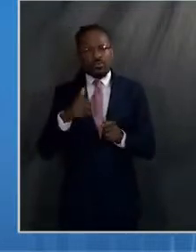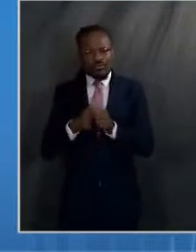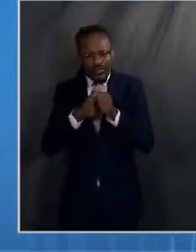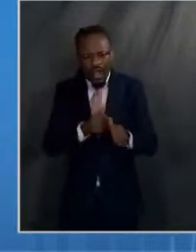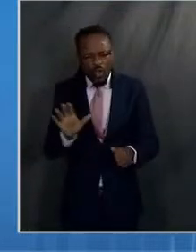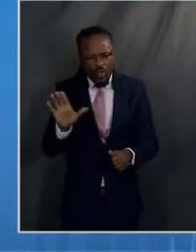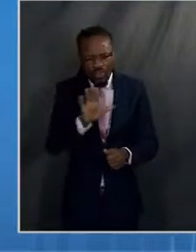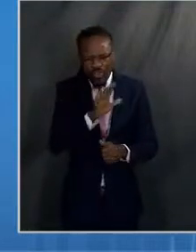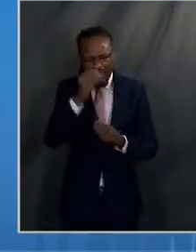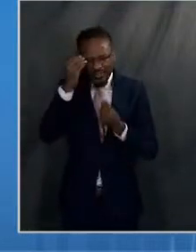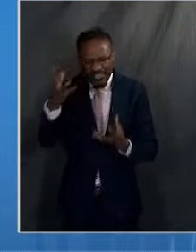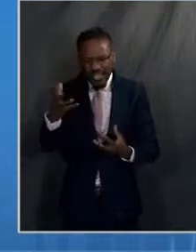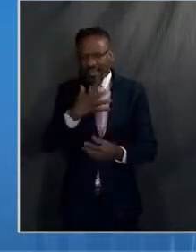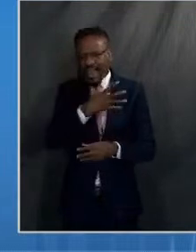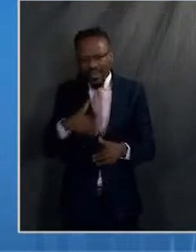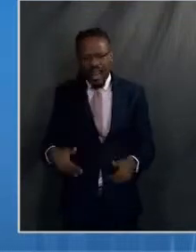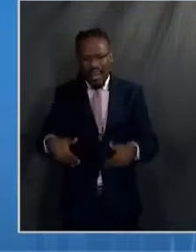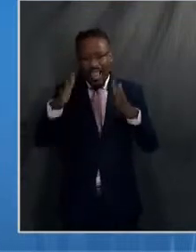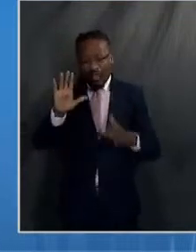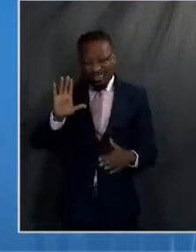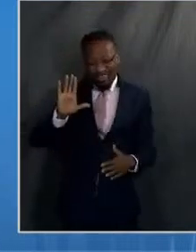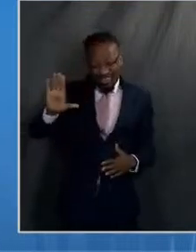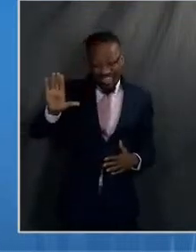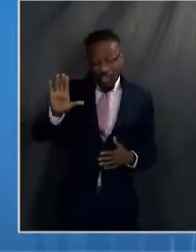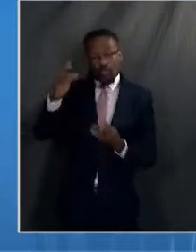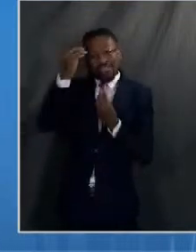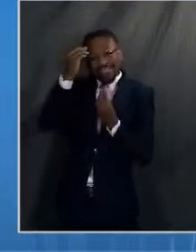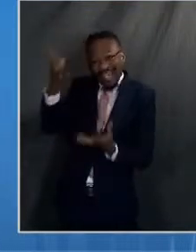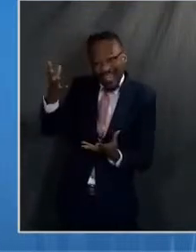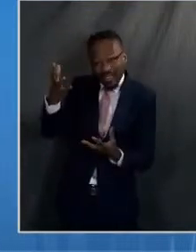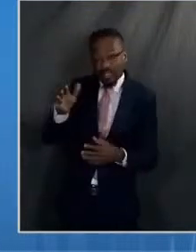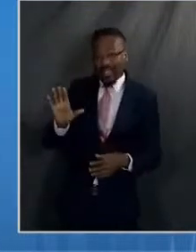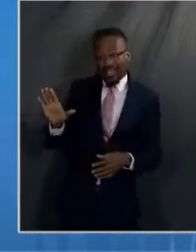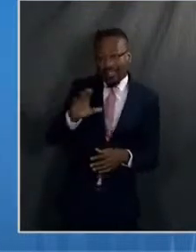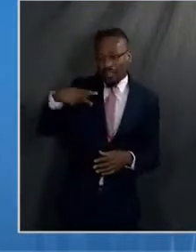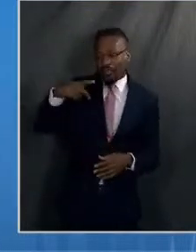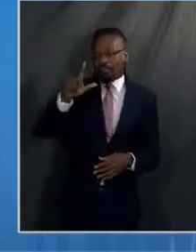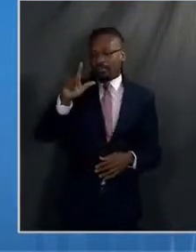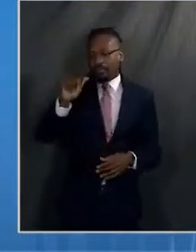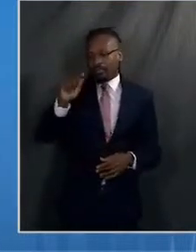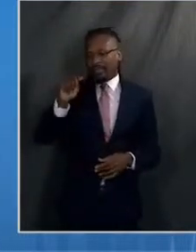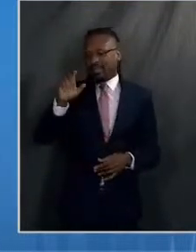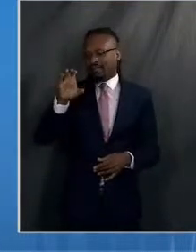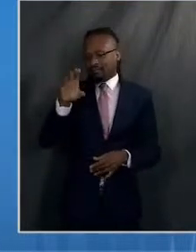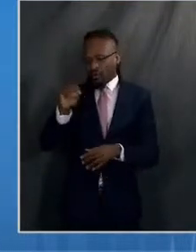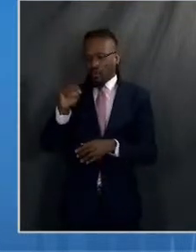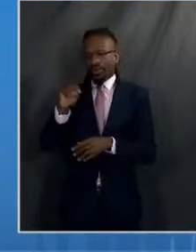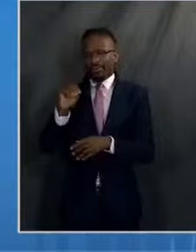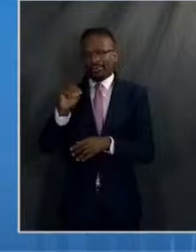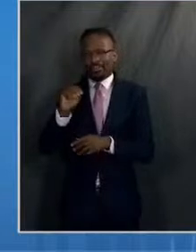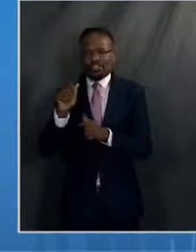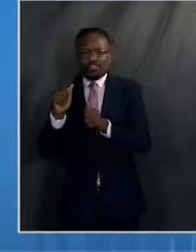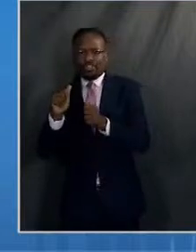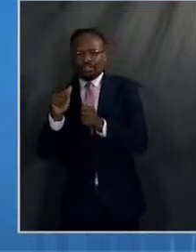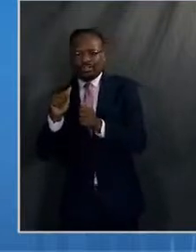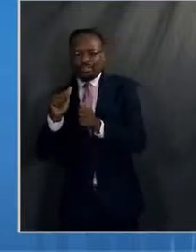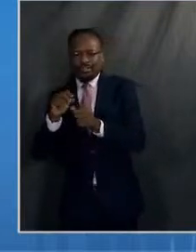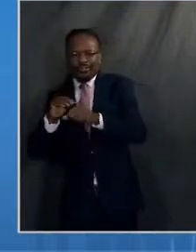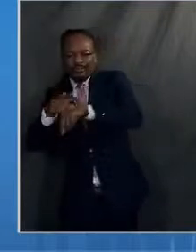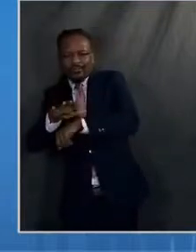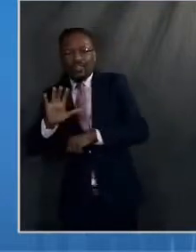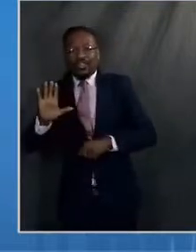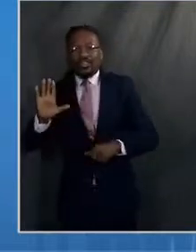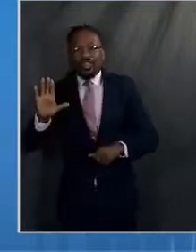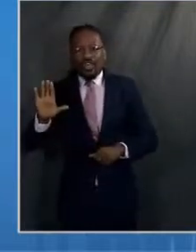and letting their own data for their own platform dictate their policy. The question is asked